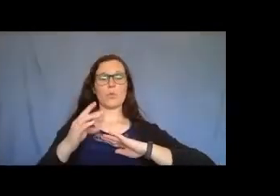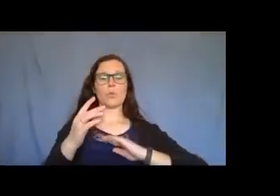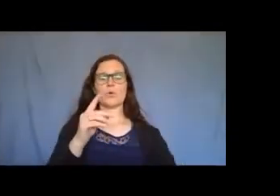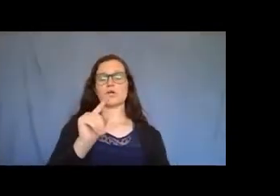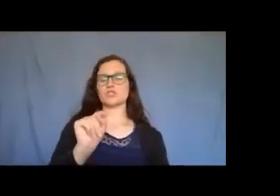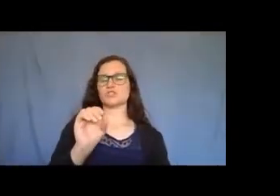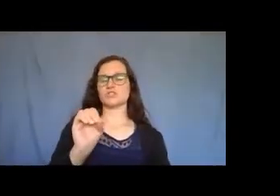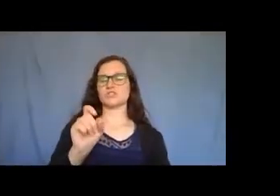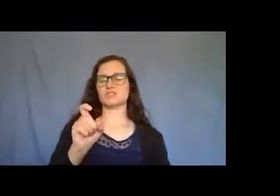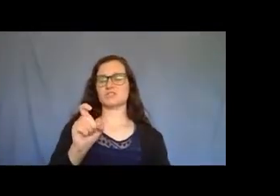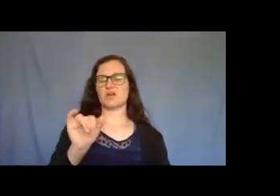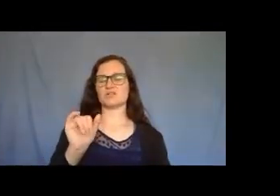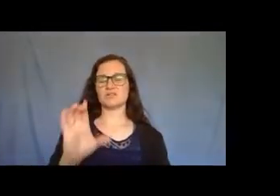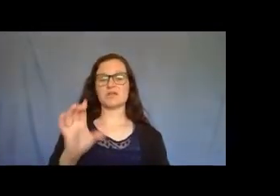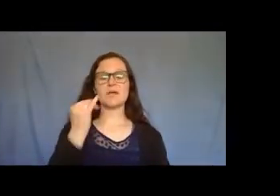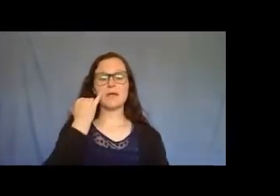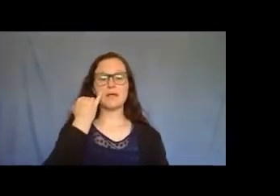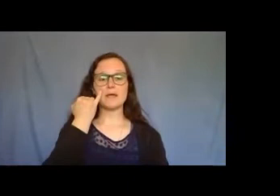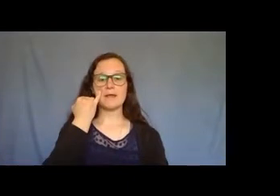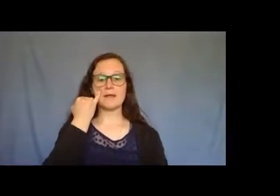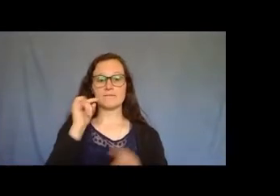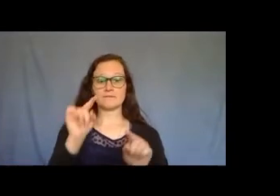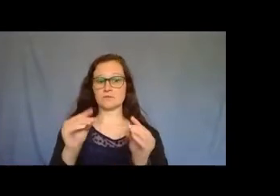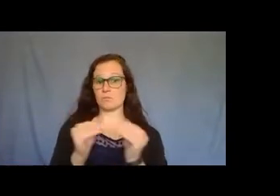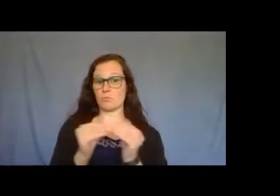more exceedances are documented in a 3-year period.